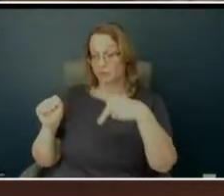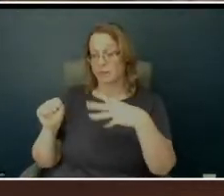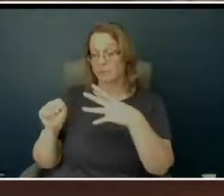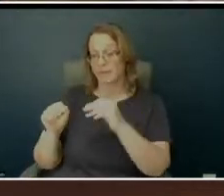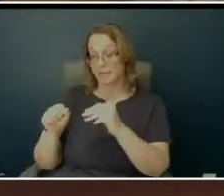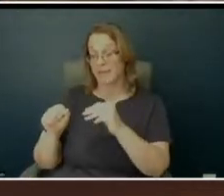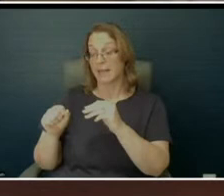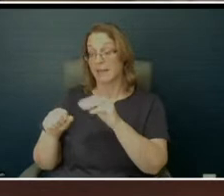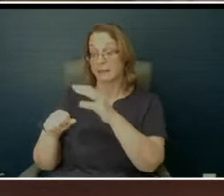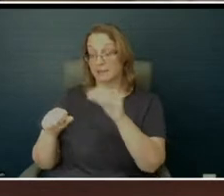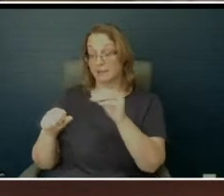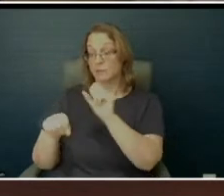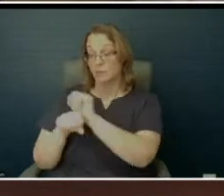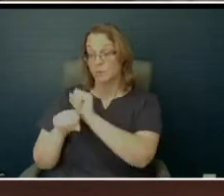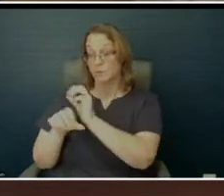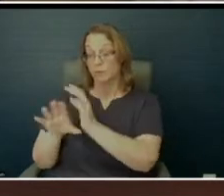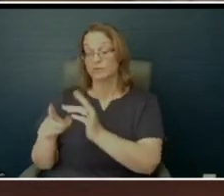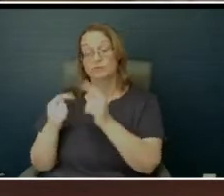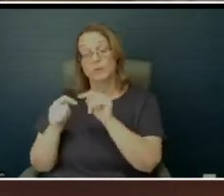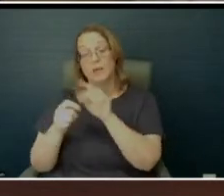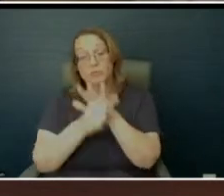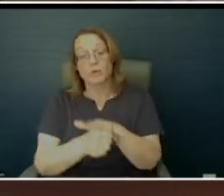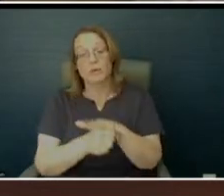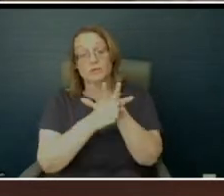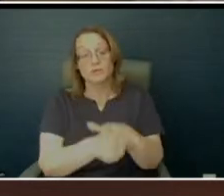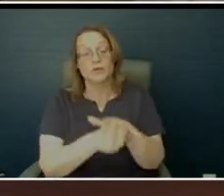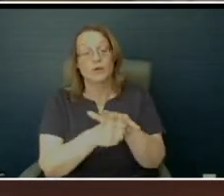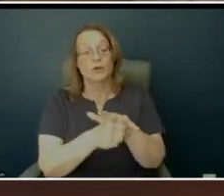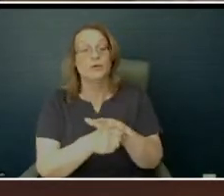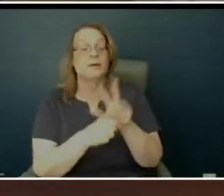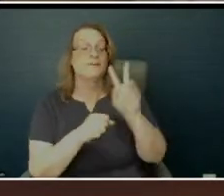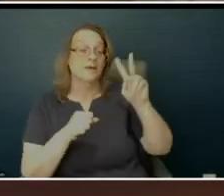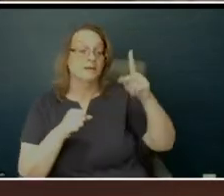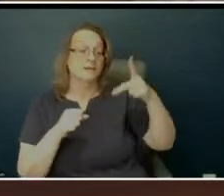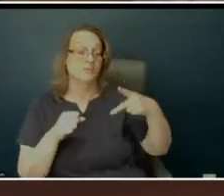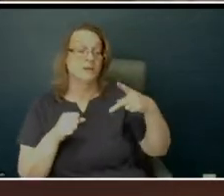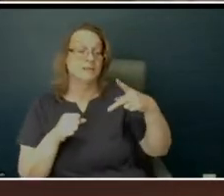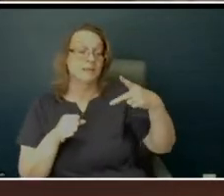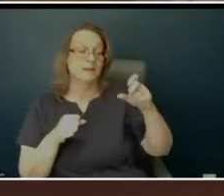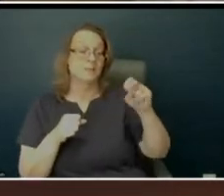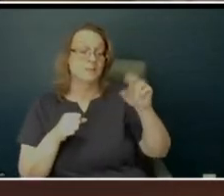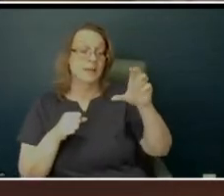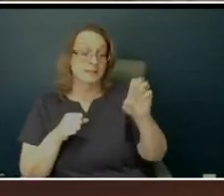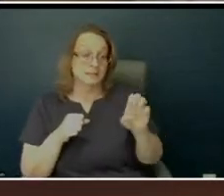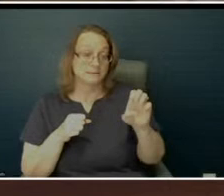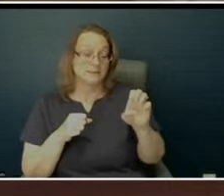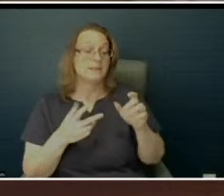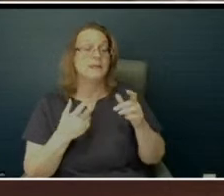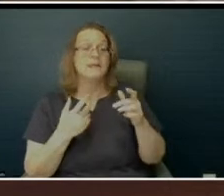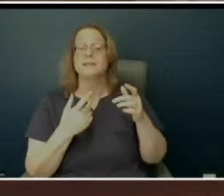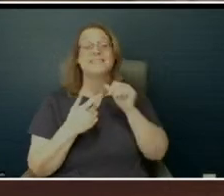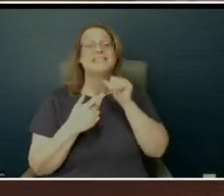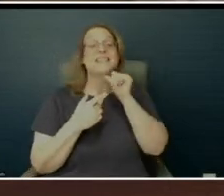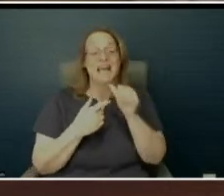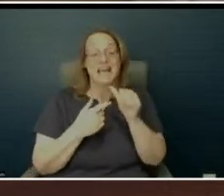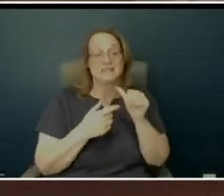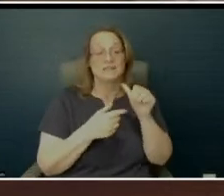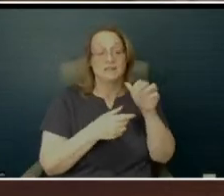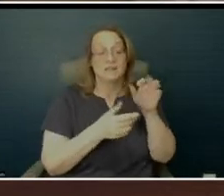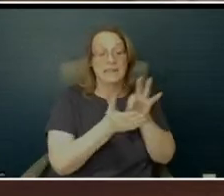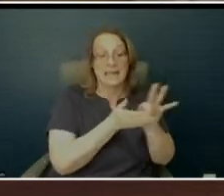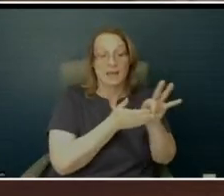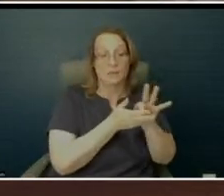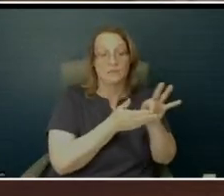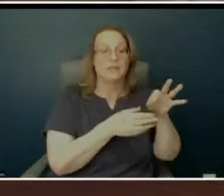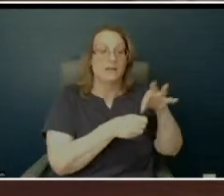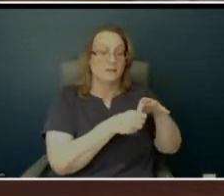President Pence to refuse to count lawful electoral votes and obstruct Congress's proceedings on January